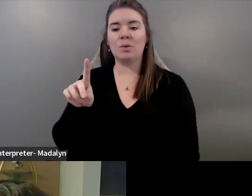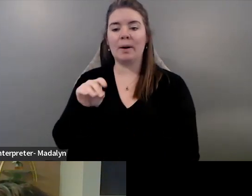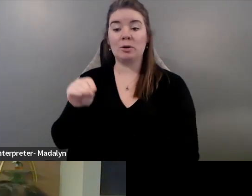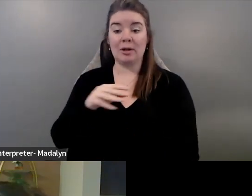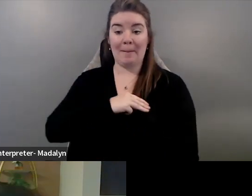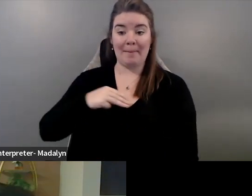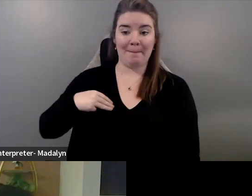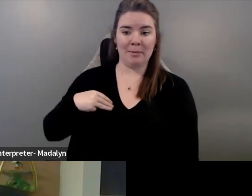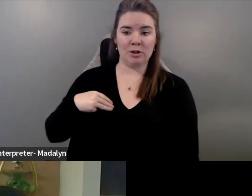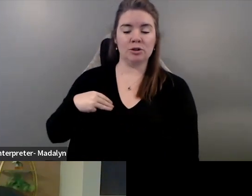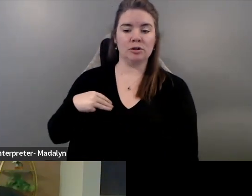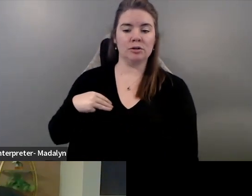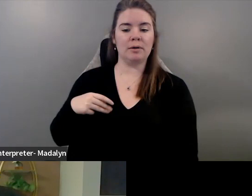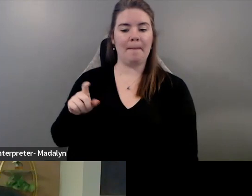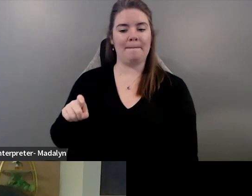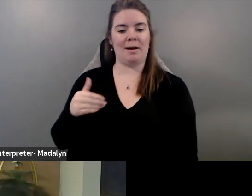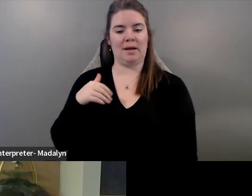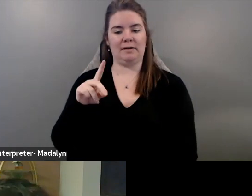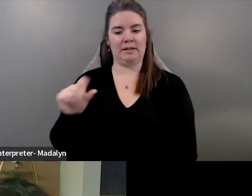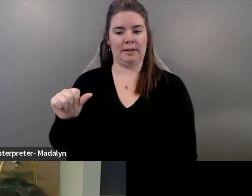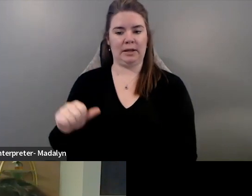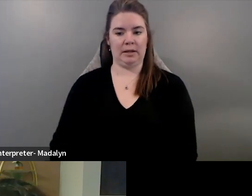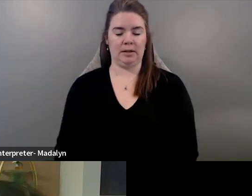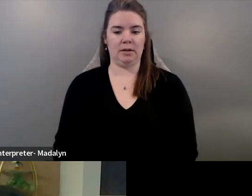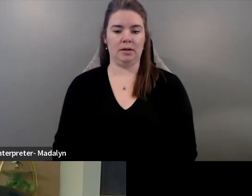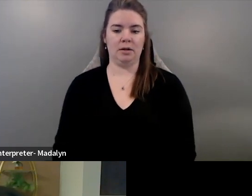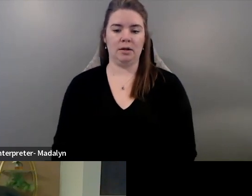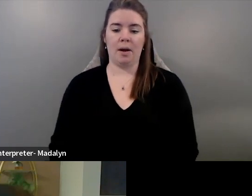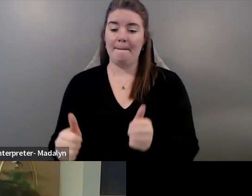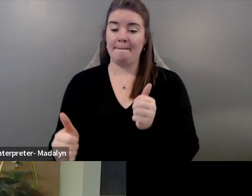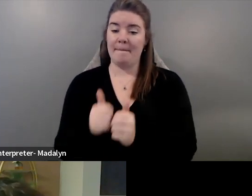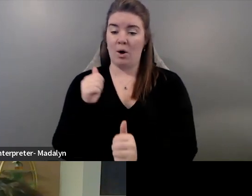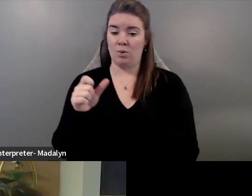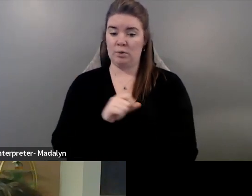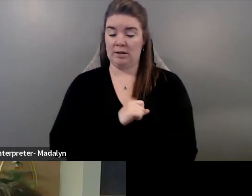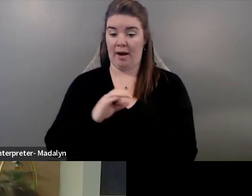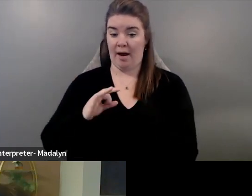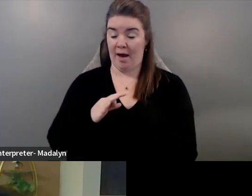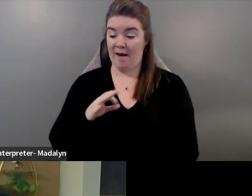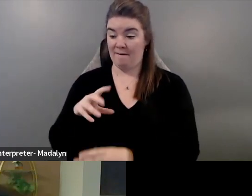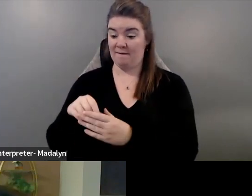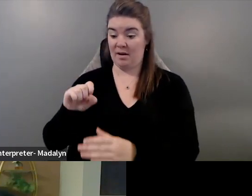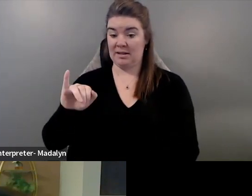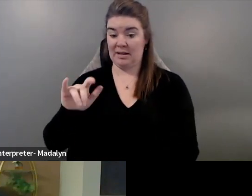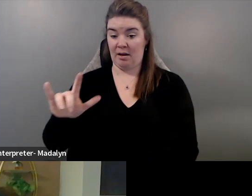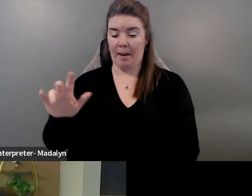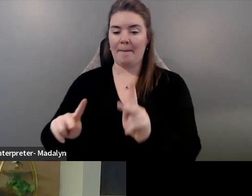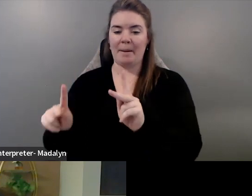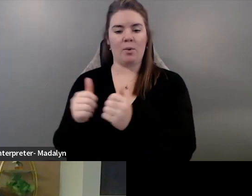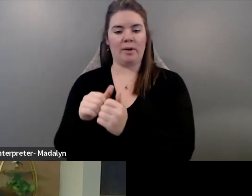that applies to the, it doesn't necessarily apply to the staff, but I will say that a lot of the staff of SILCs are persons with disabilities. I'm a person